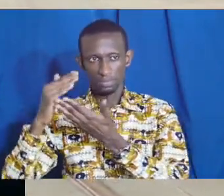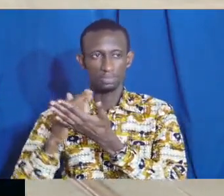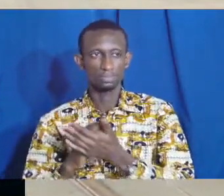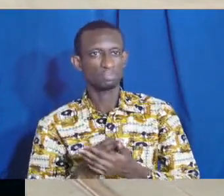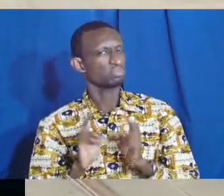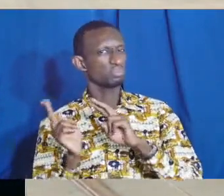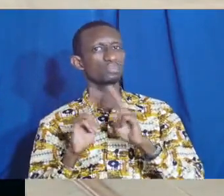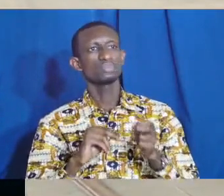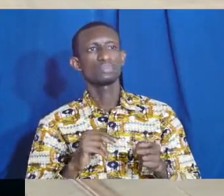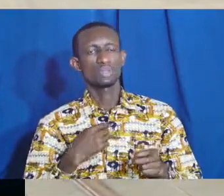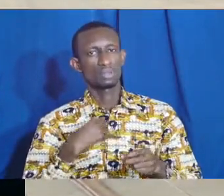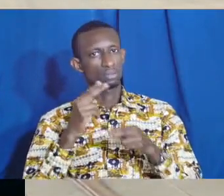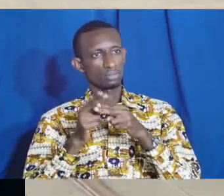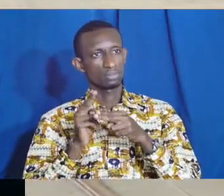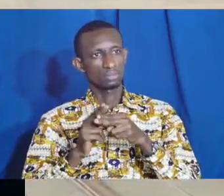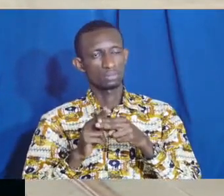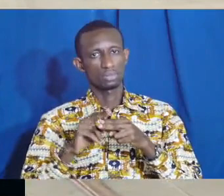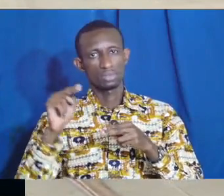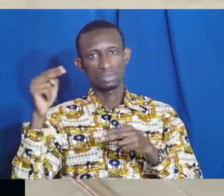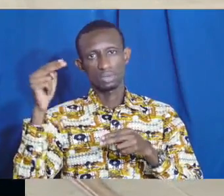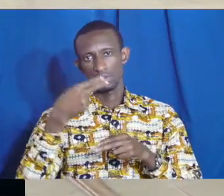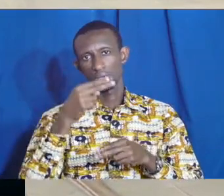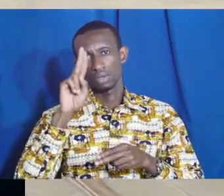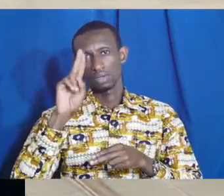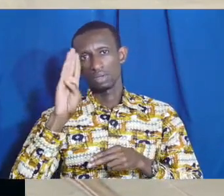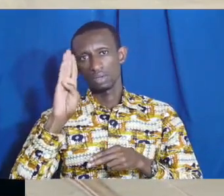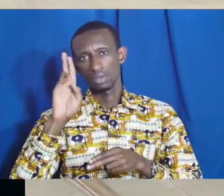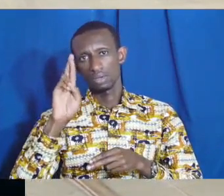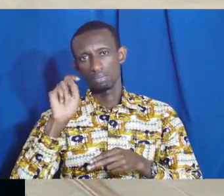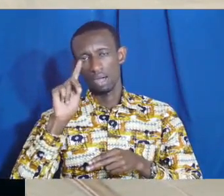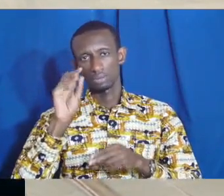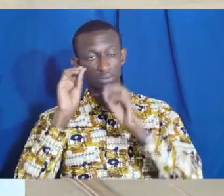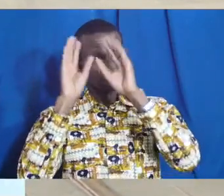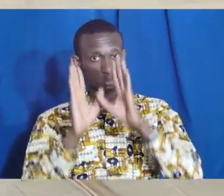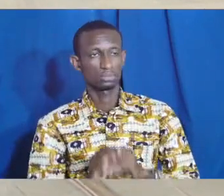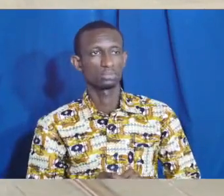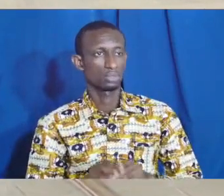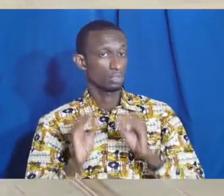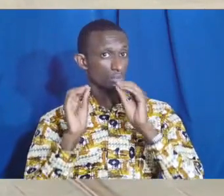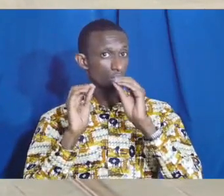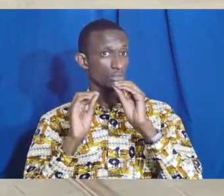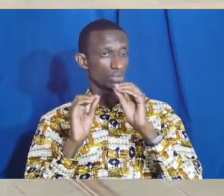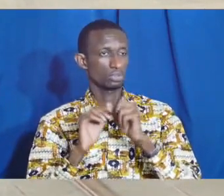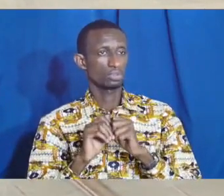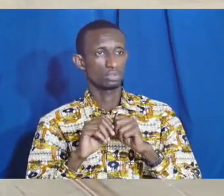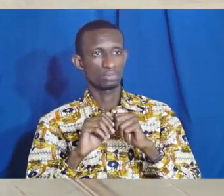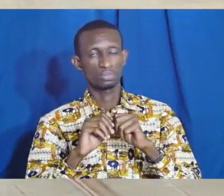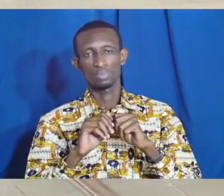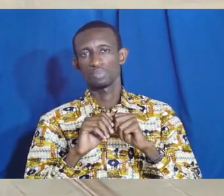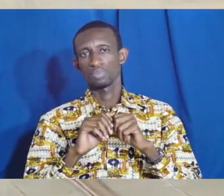usual, I'm teacher Hurbert, who is going to be taking you through Biology Senior 2,